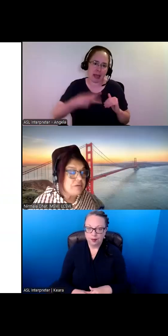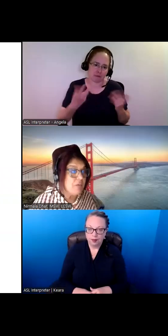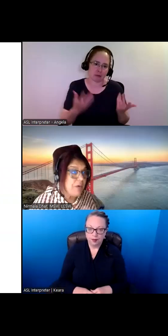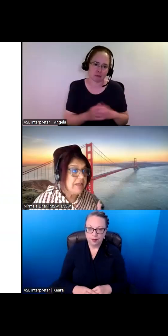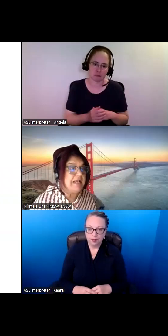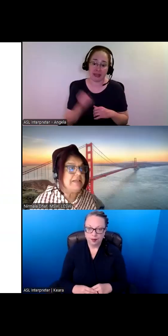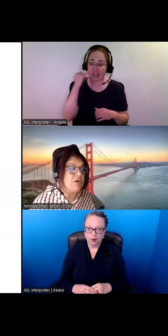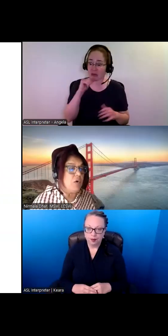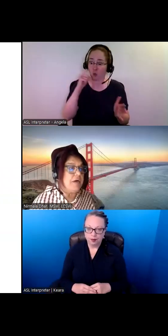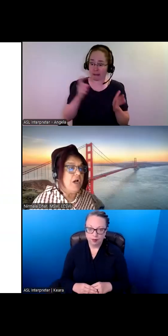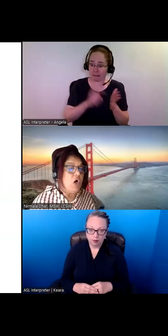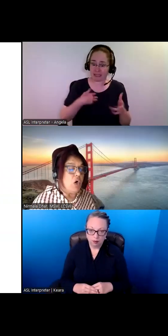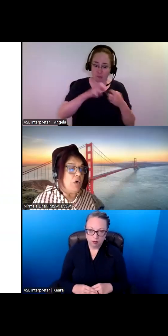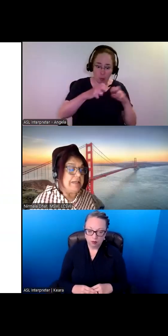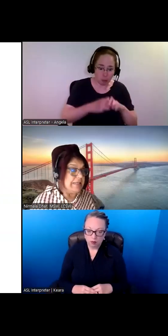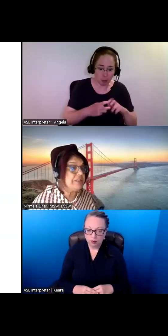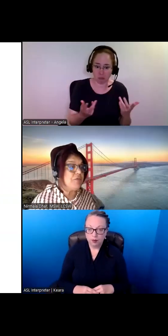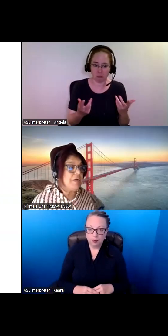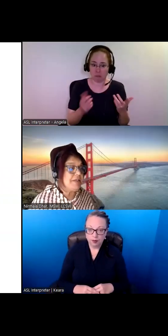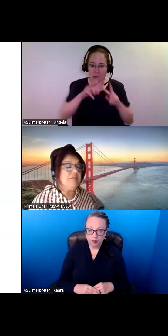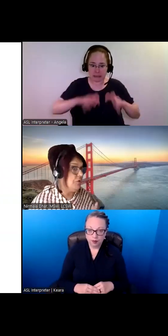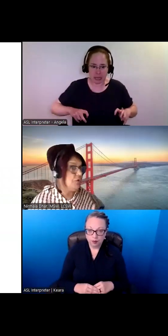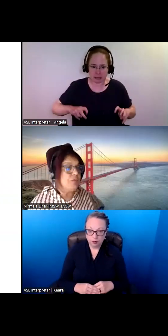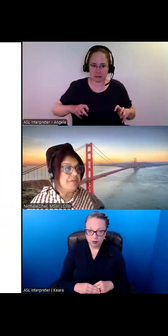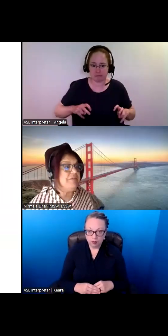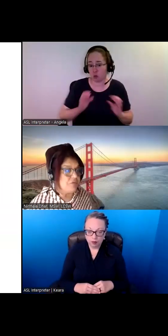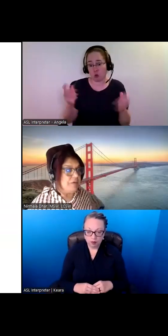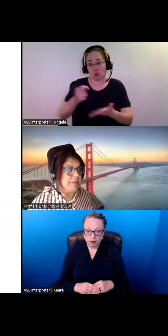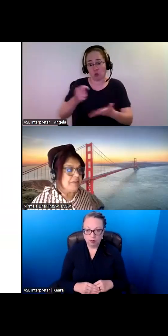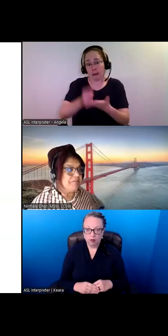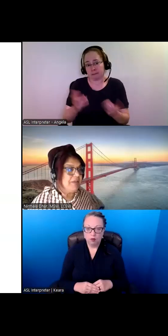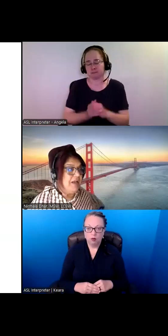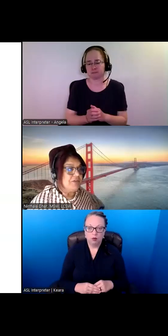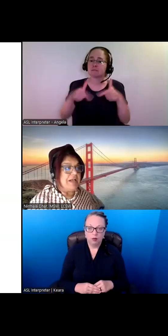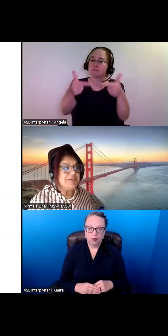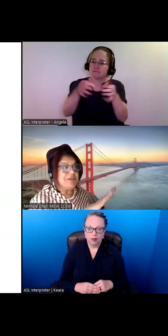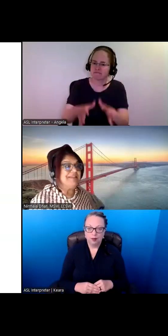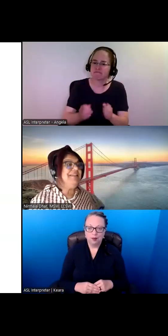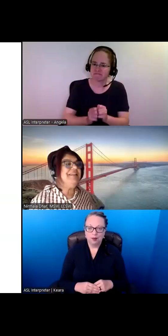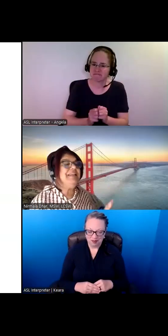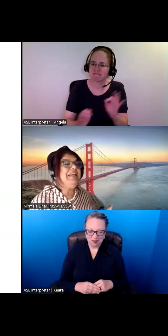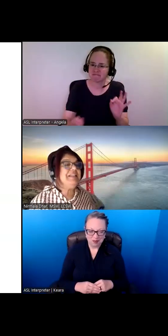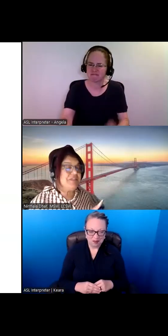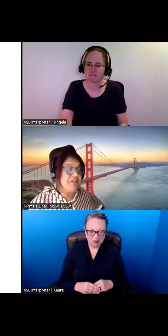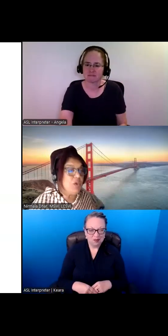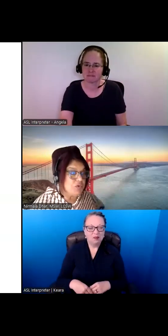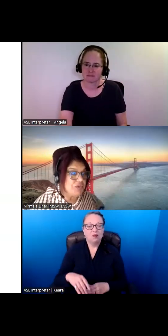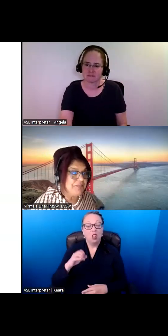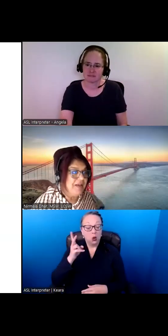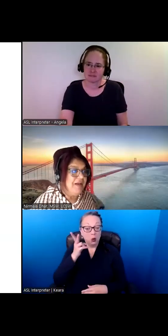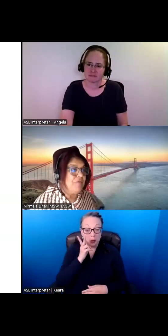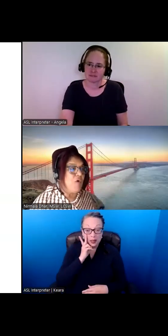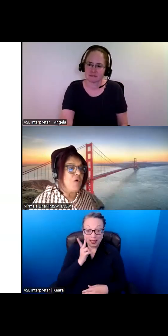not recognized or assessed for it, you don't receive the treatment. So as you can see, the need is